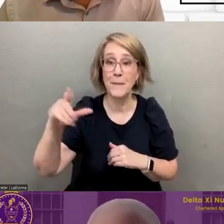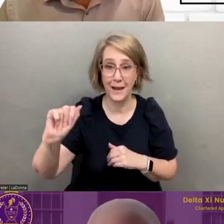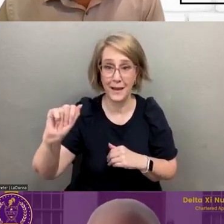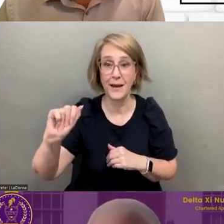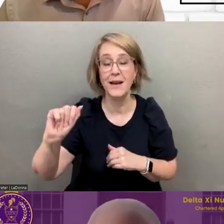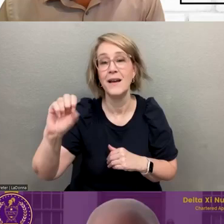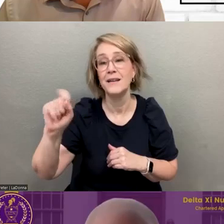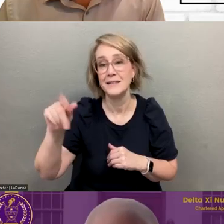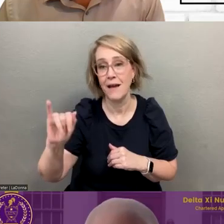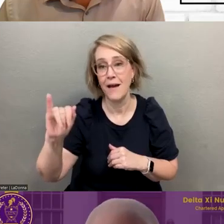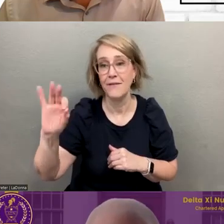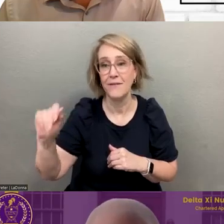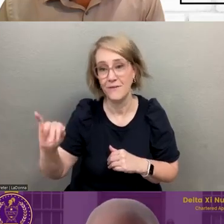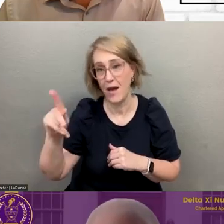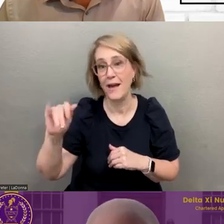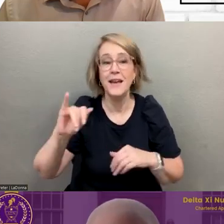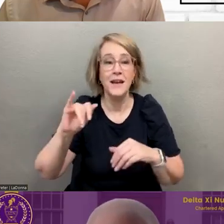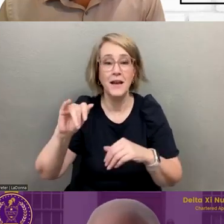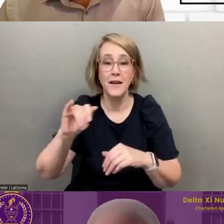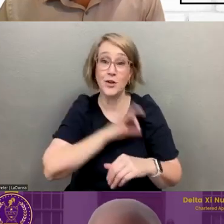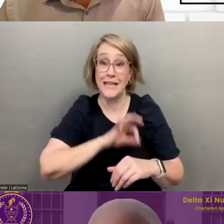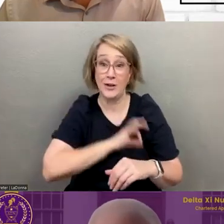fraternity. Brother Lewis, I will say to